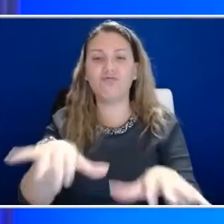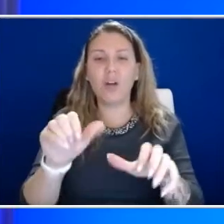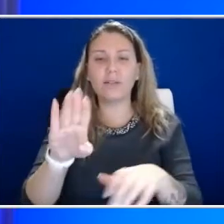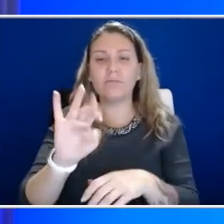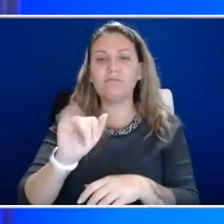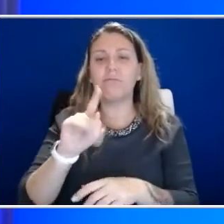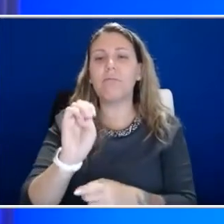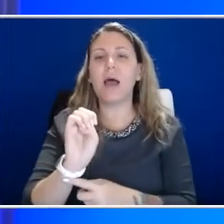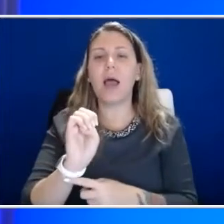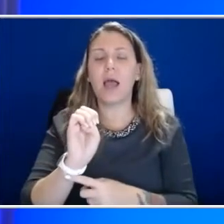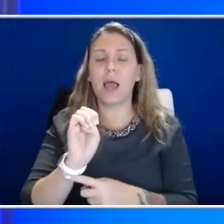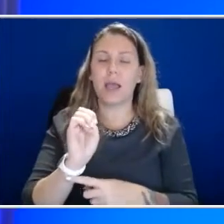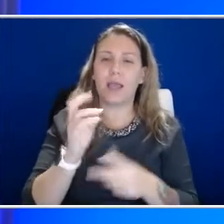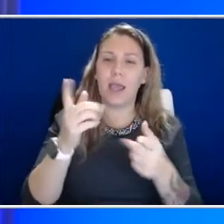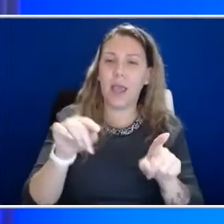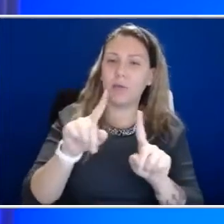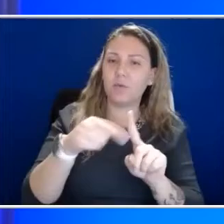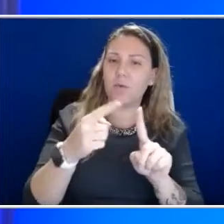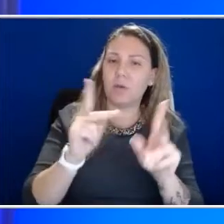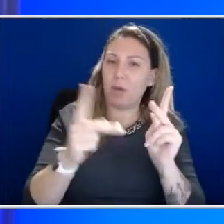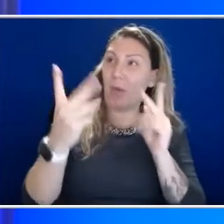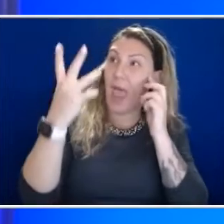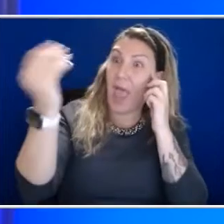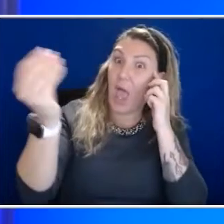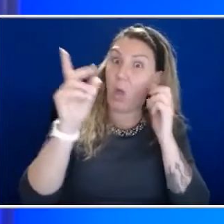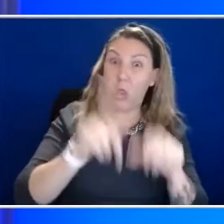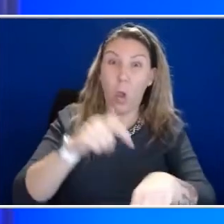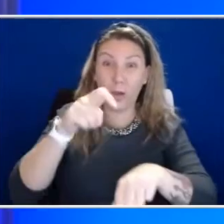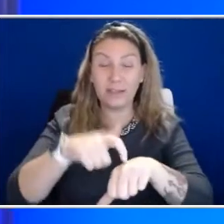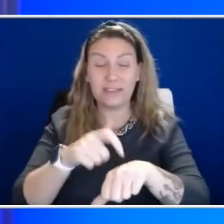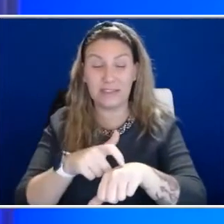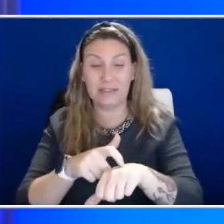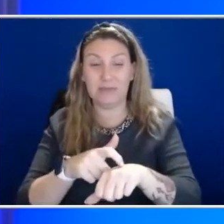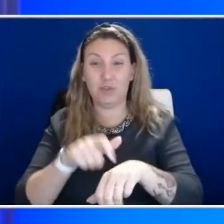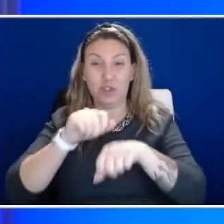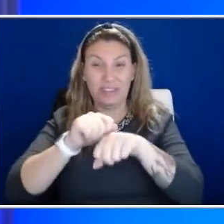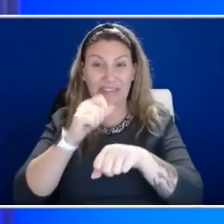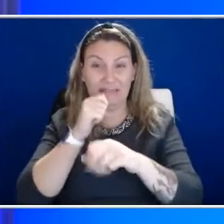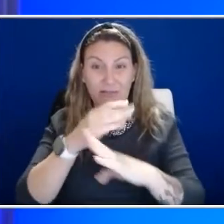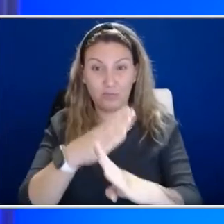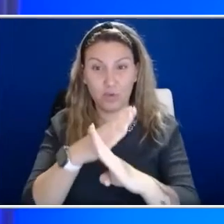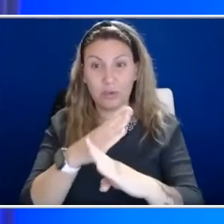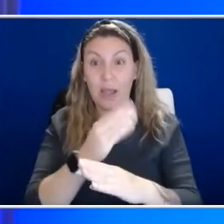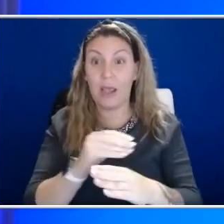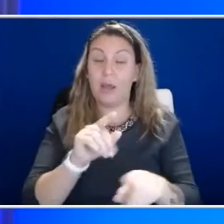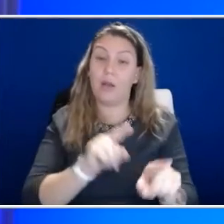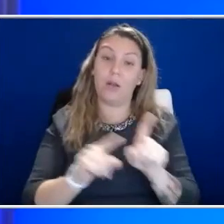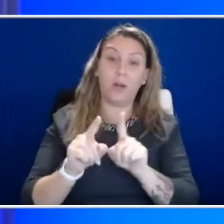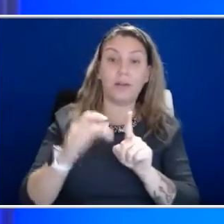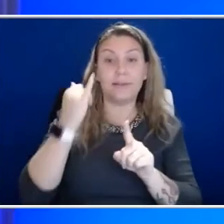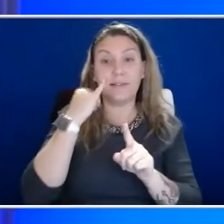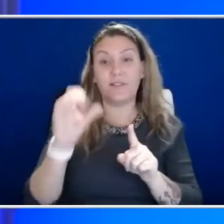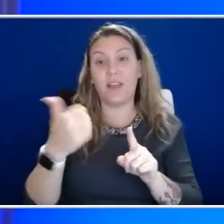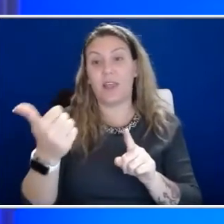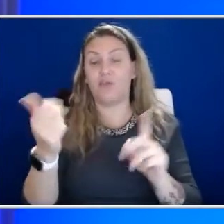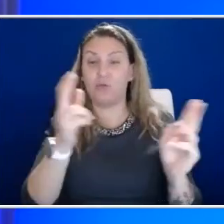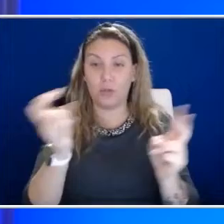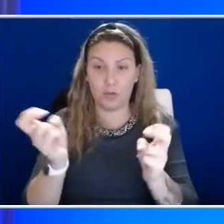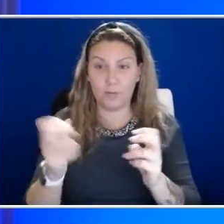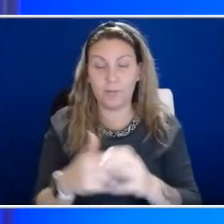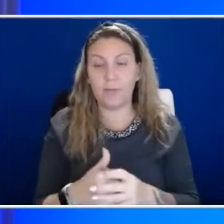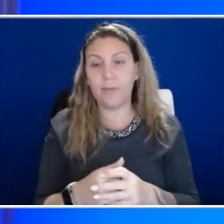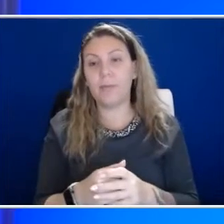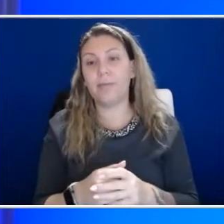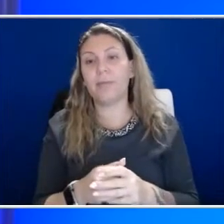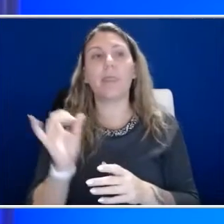are out there for a longer period of time, skin is not protected, and on top of it, if they have other kind of issues, say if they have